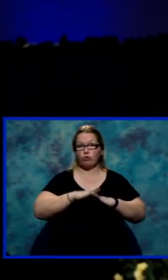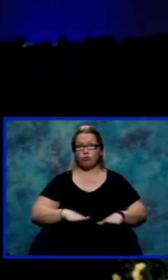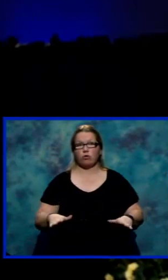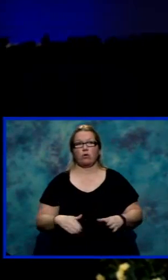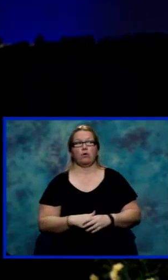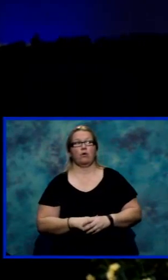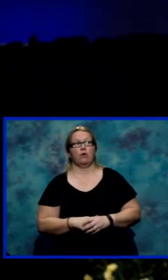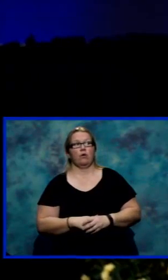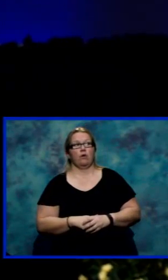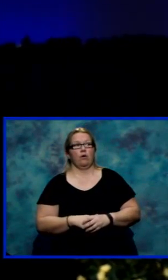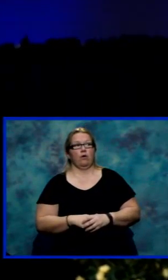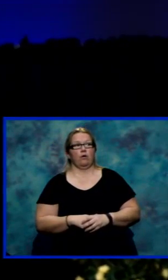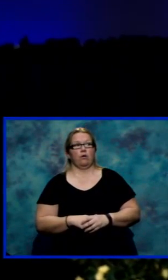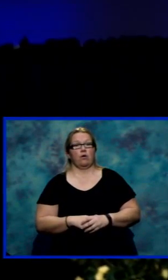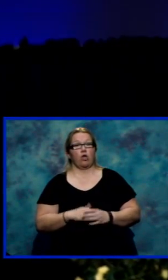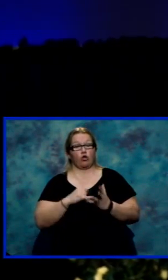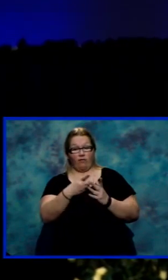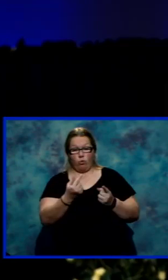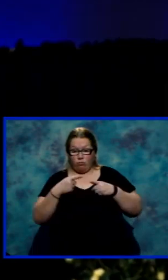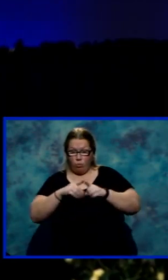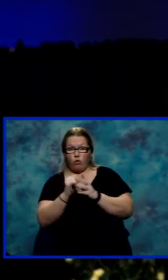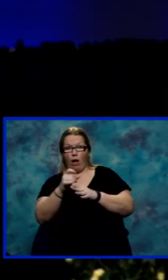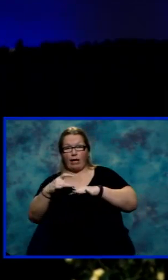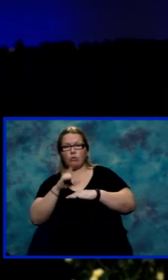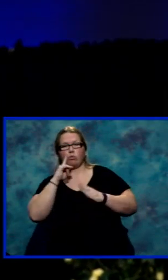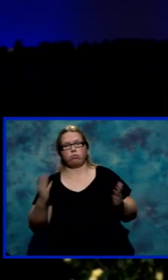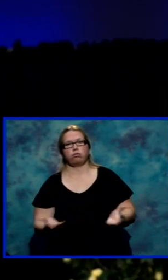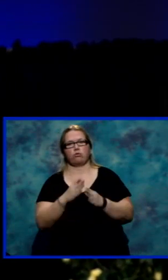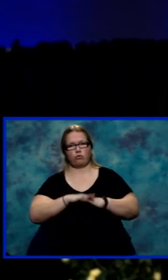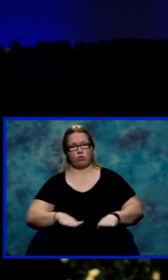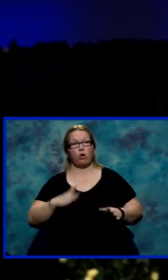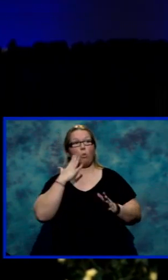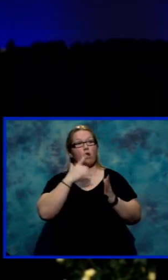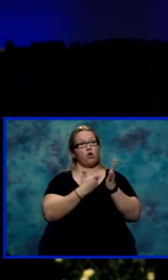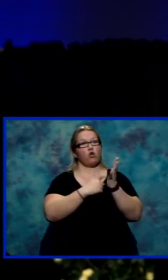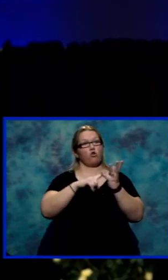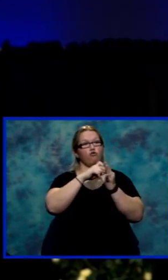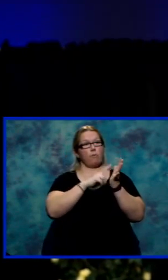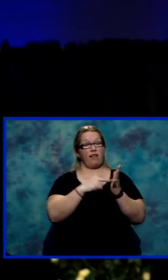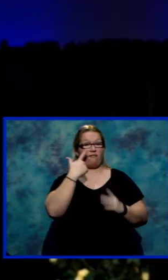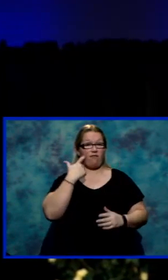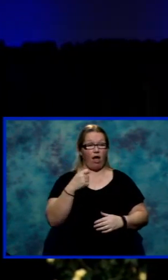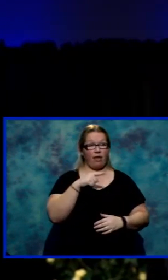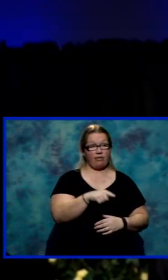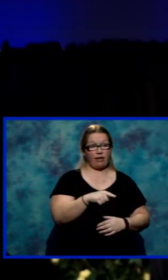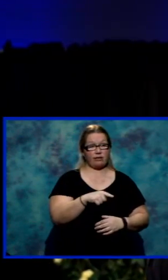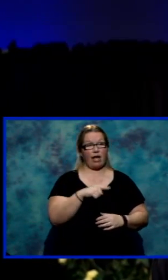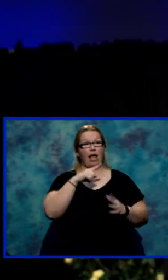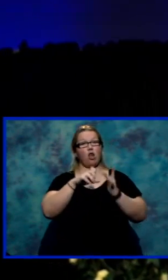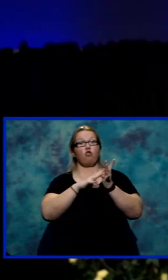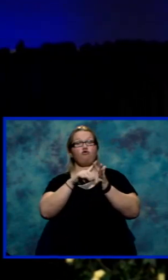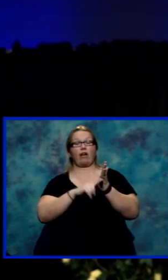or wife would cause you to actually get pregnant. And so when Reuben found this, he came over and Rachel said to